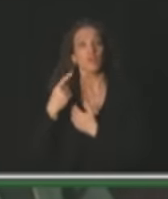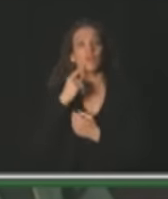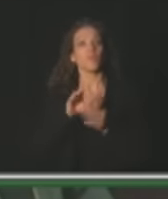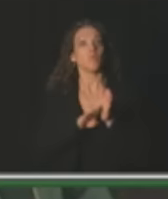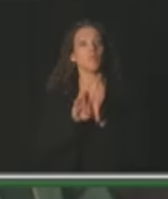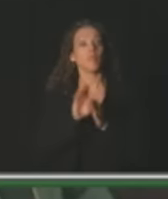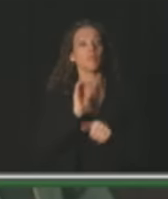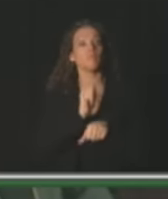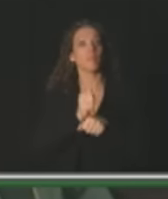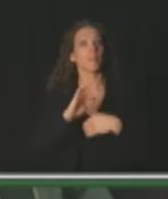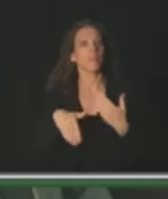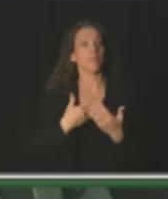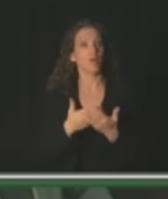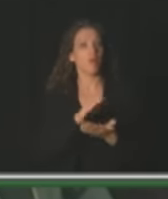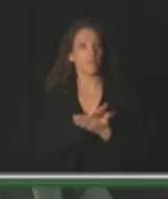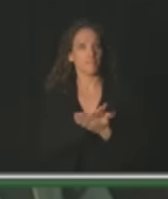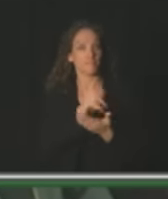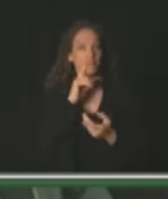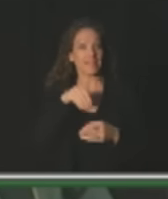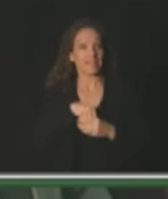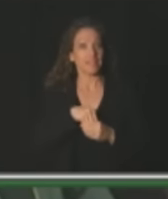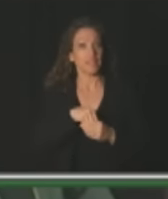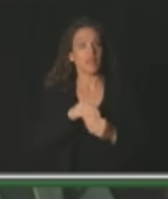academic programs at our university.